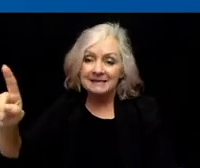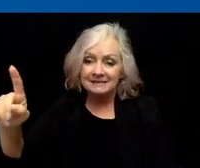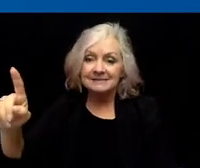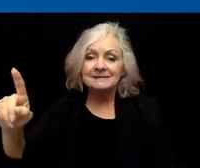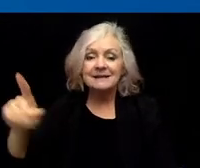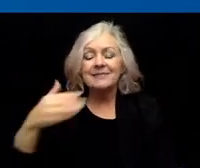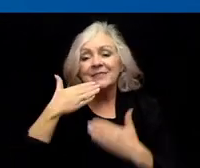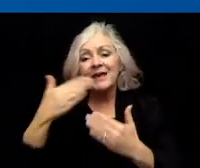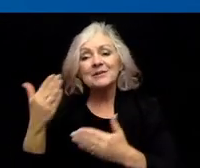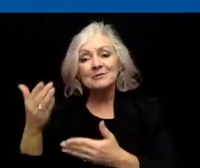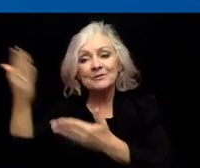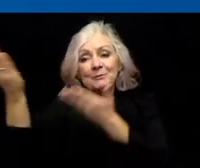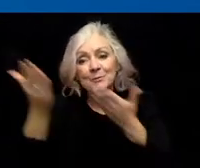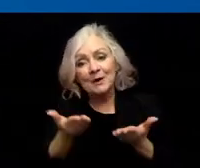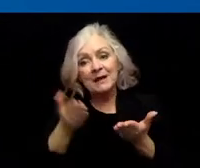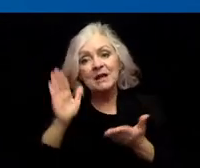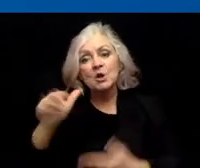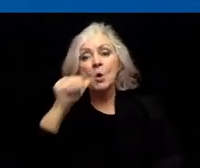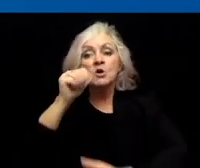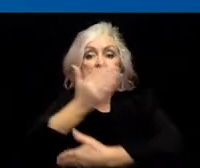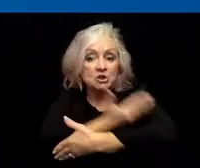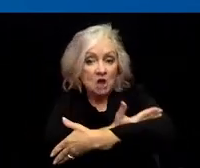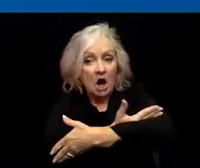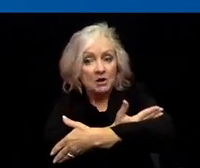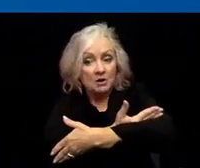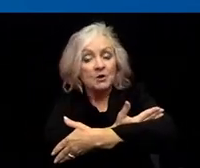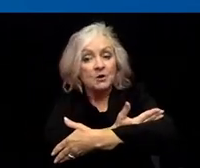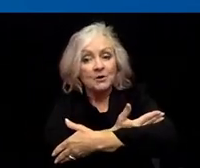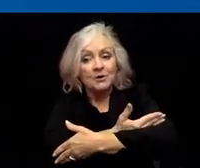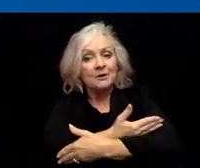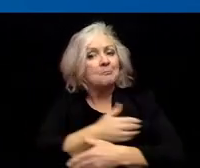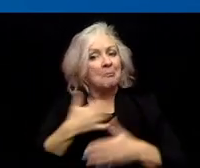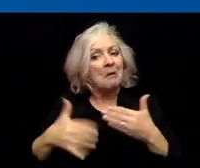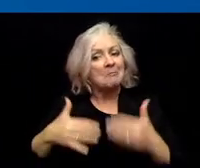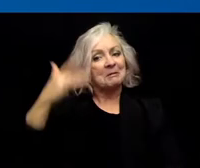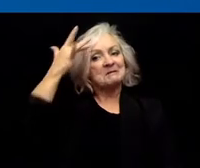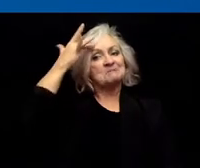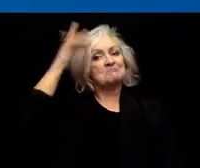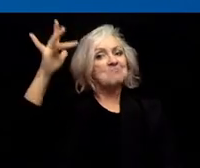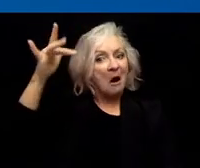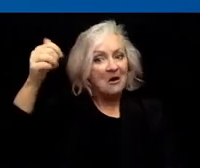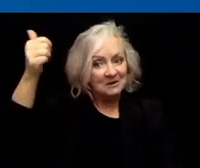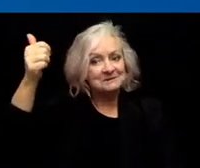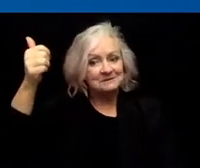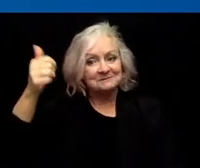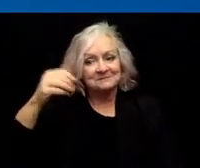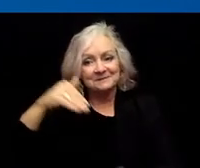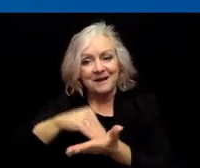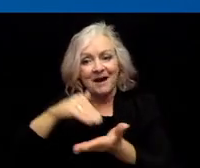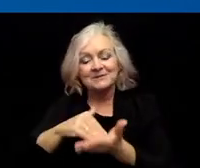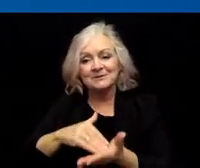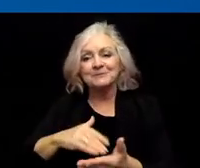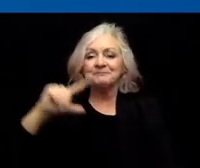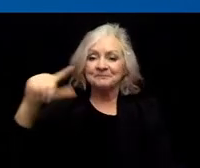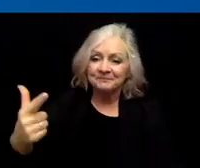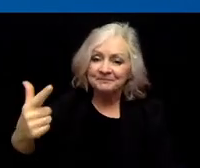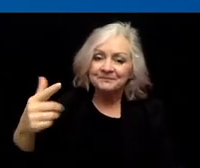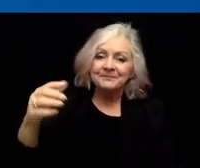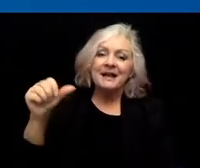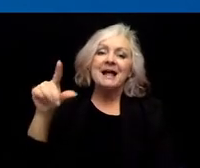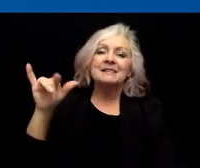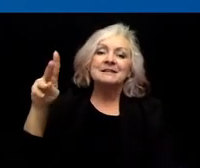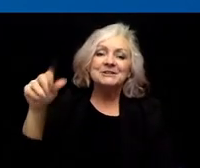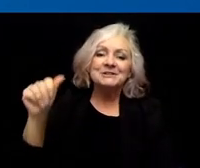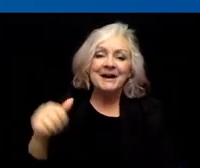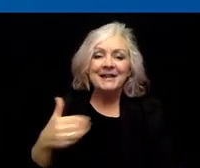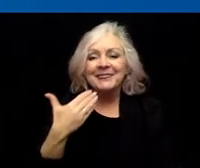daughter, the newest, freshest, and probably the smartest Dr. Hotez, Dr. Emily Hotez, too. Over to you, Alicia. Thank you, Tim.